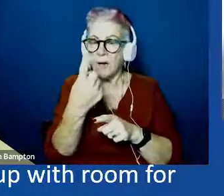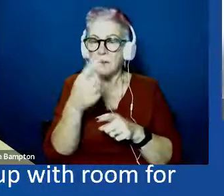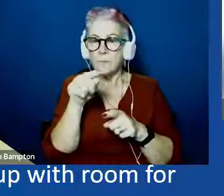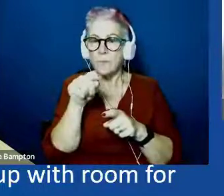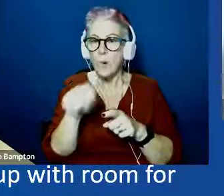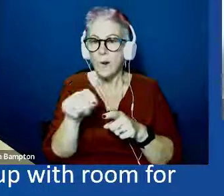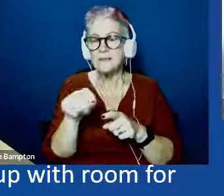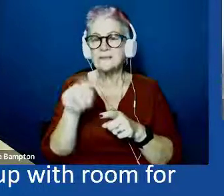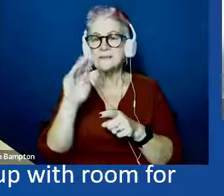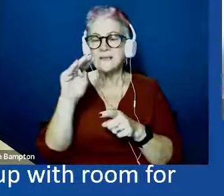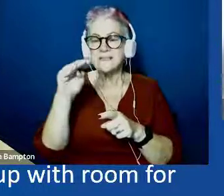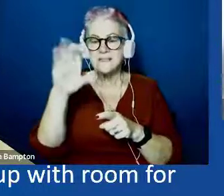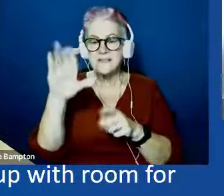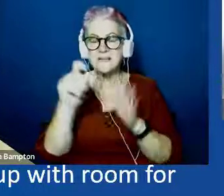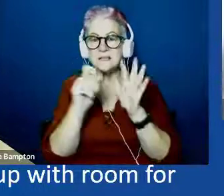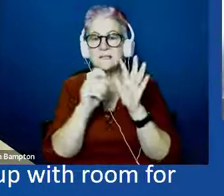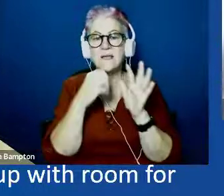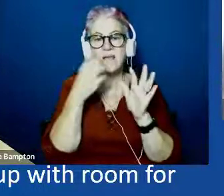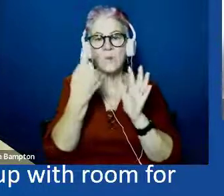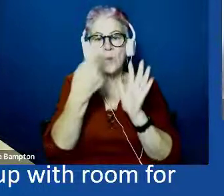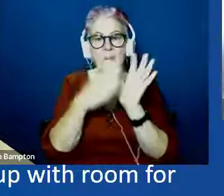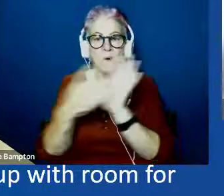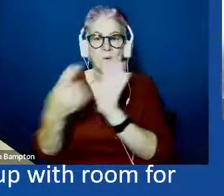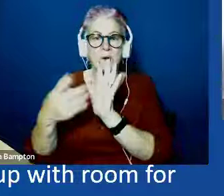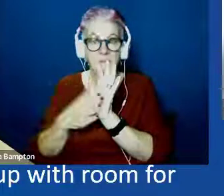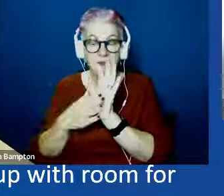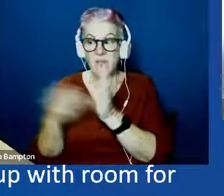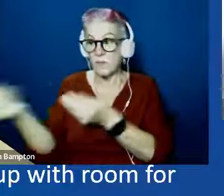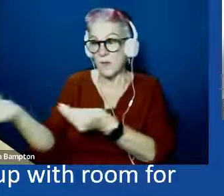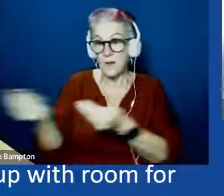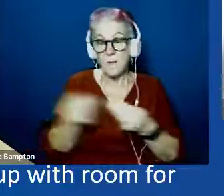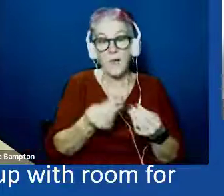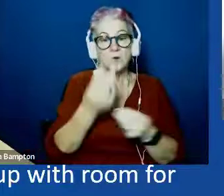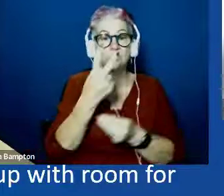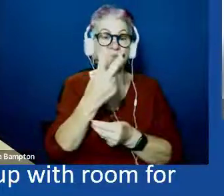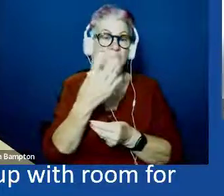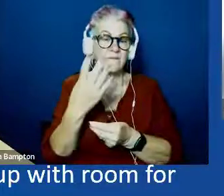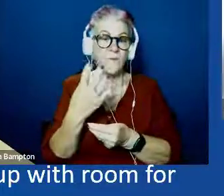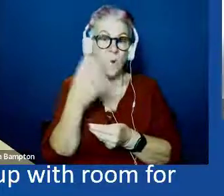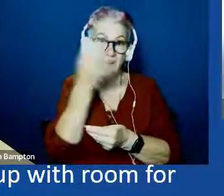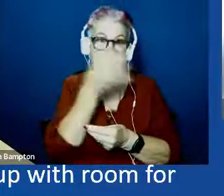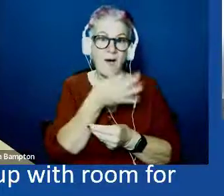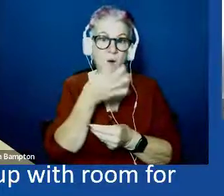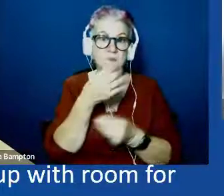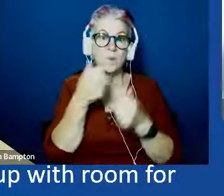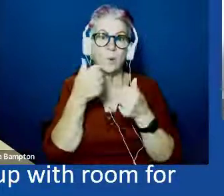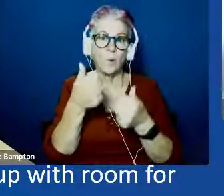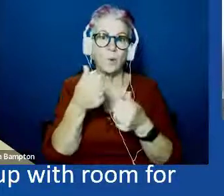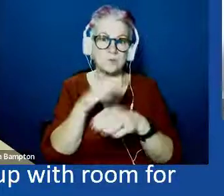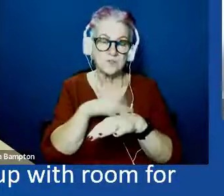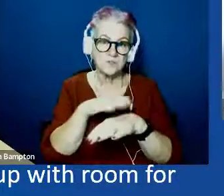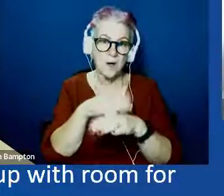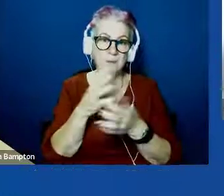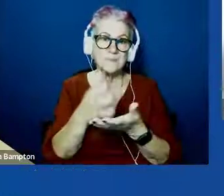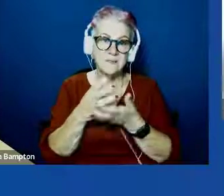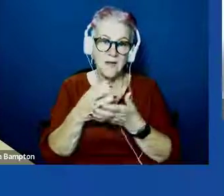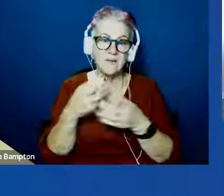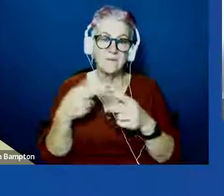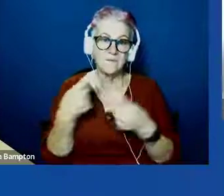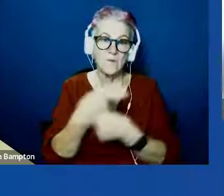$1.10 per minute, and it comes back within 24 hours, so it's a good time saver for us.